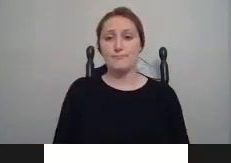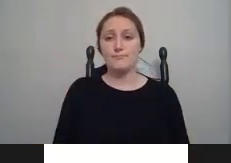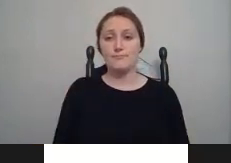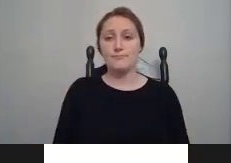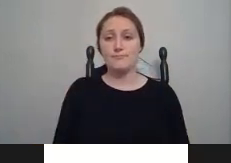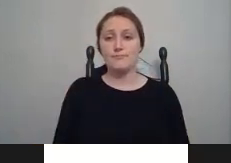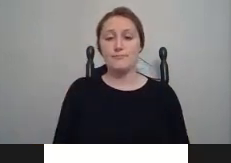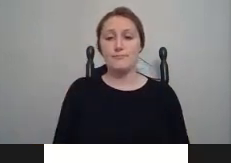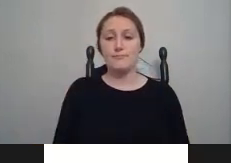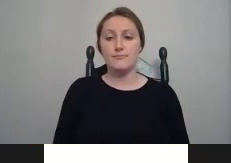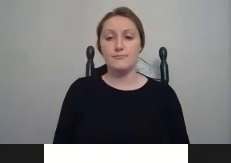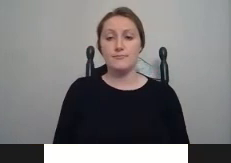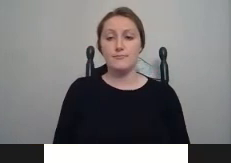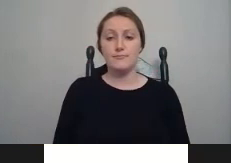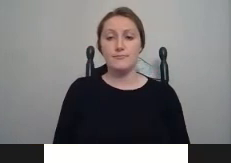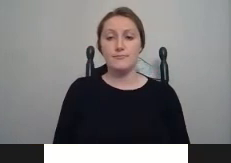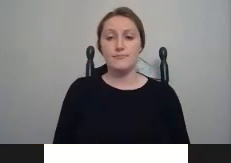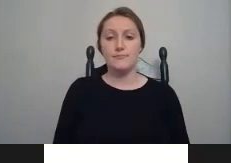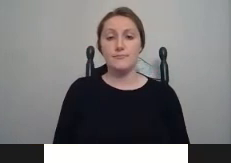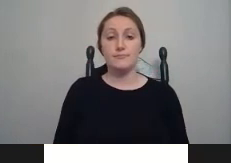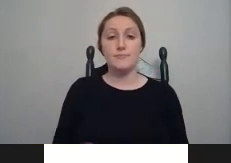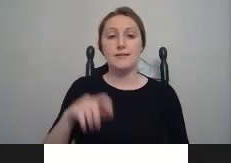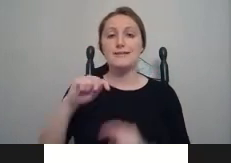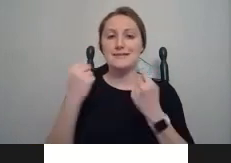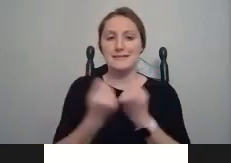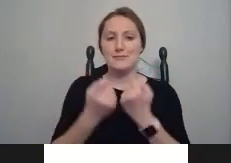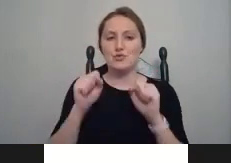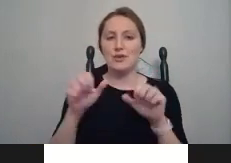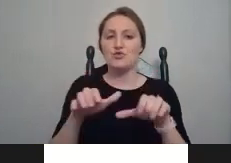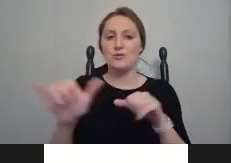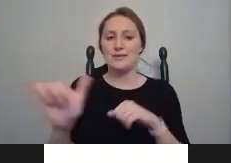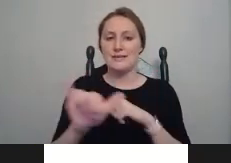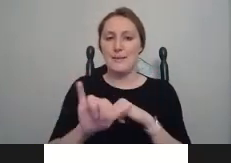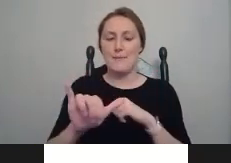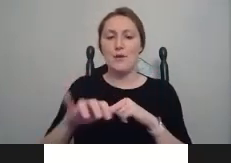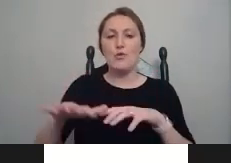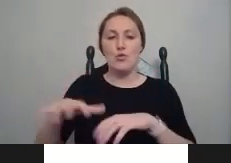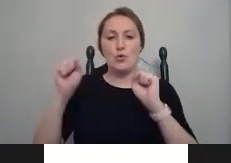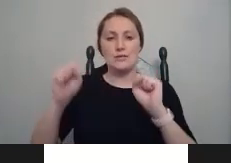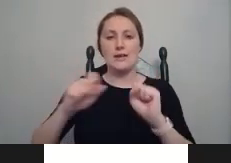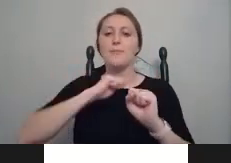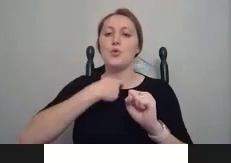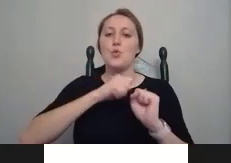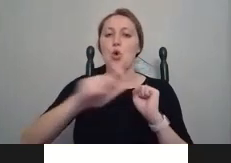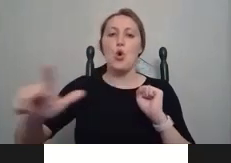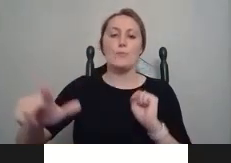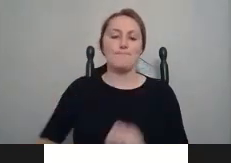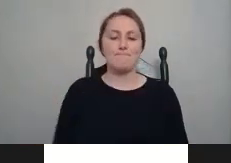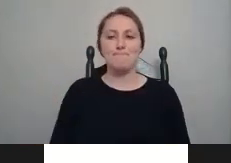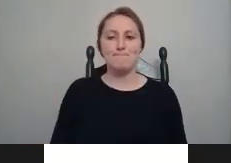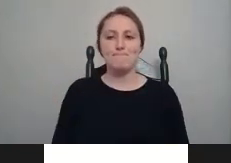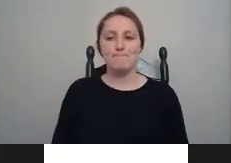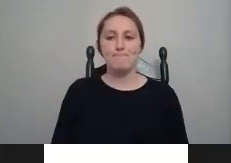Do you know, Mark or Joy? On Teams, you can do the same. The host can mute all, or mute individual students.